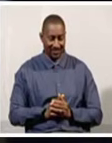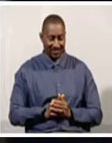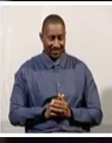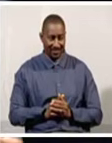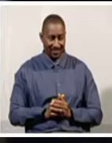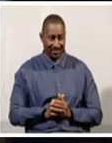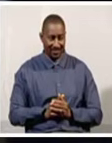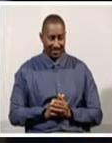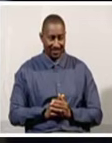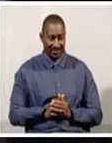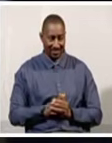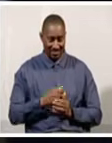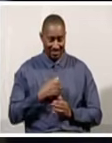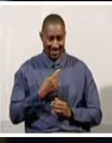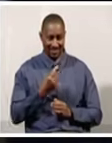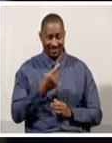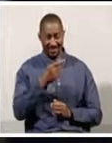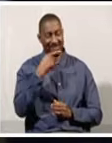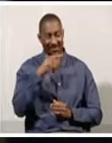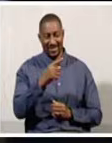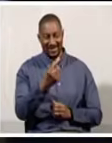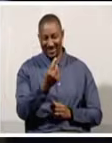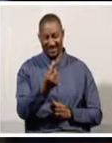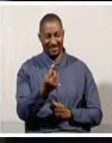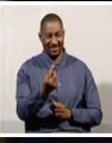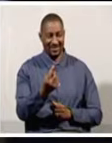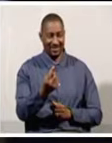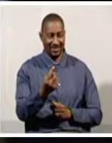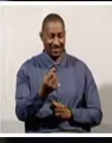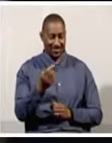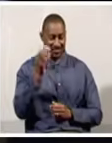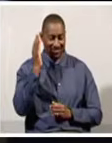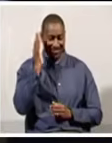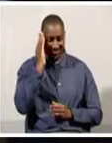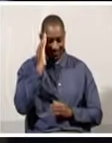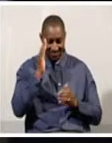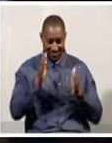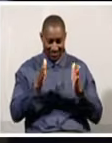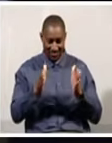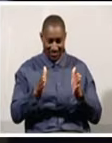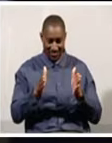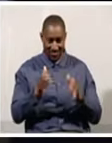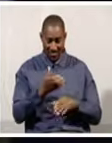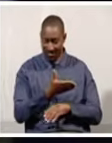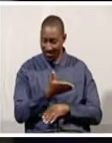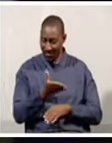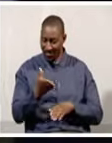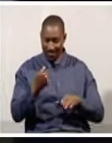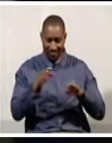But a selfless man, a man who made sure that we all felt